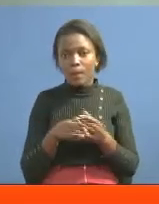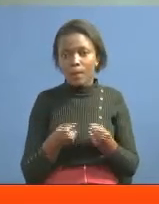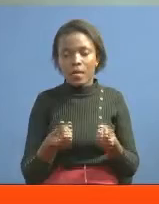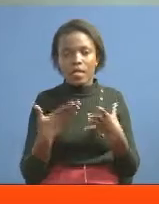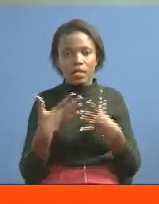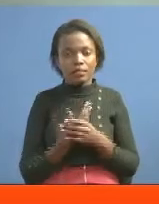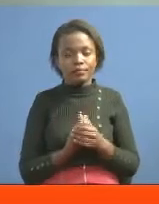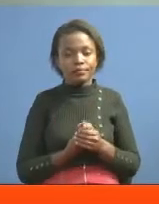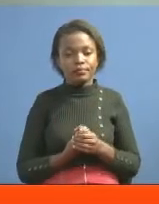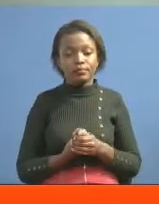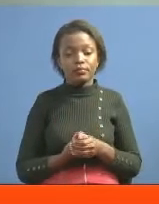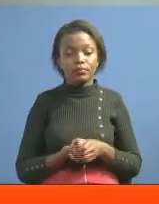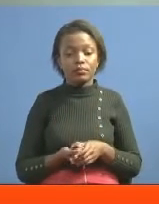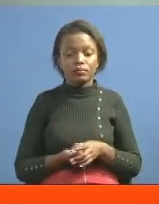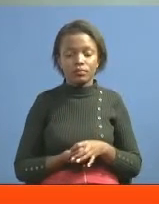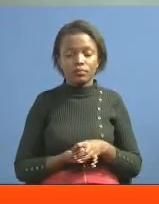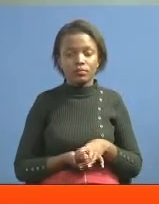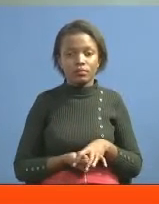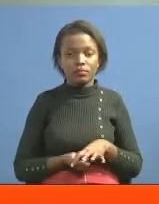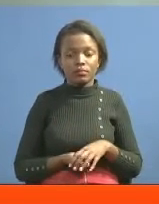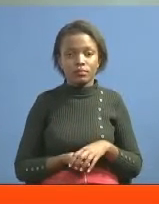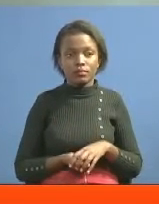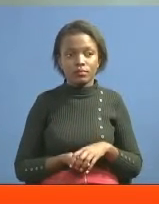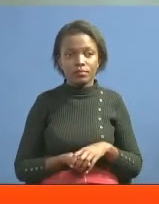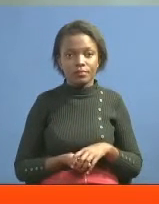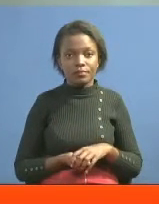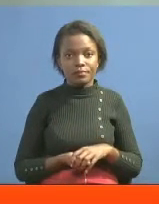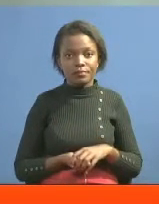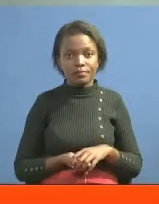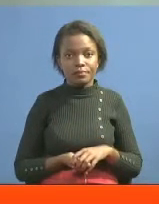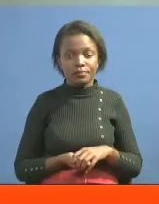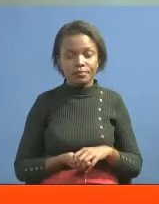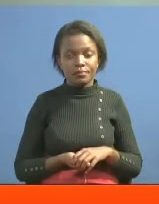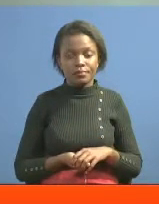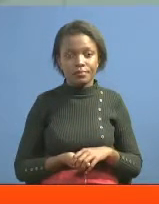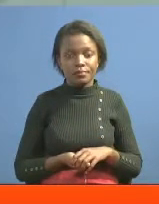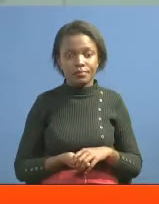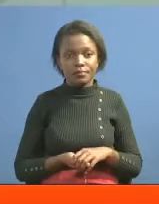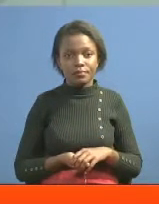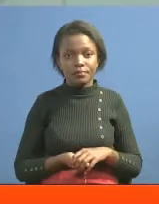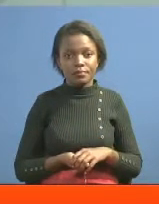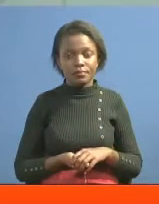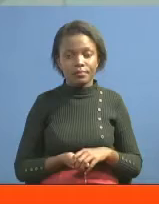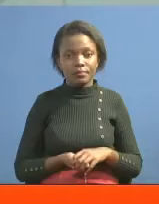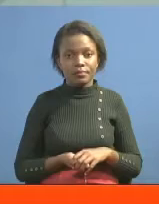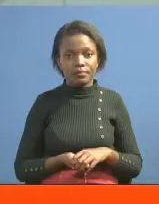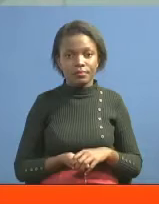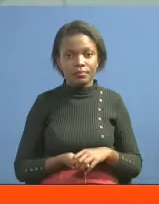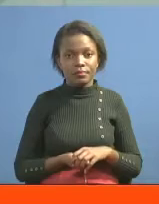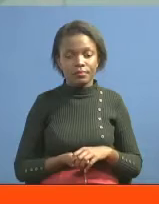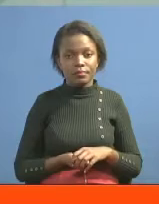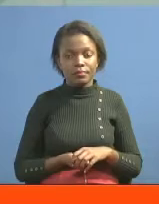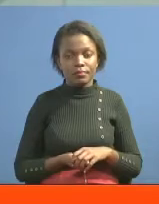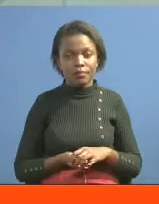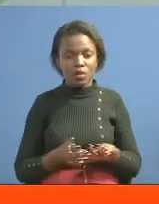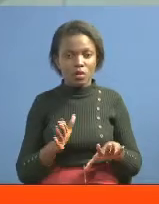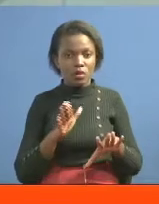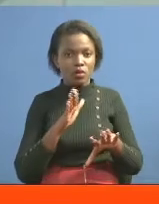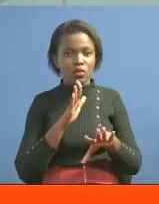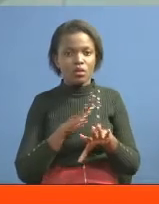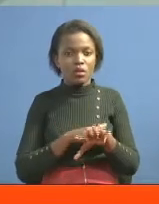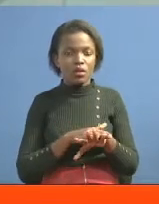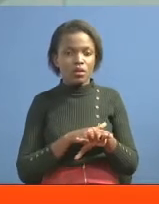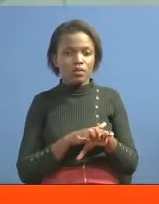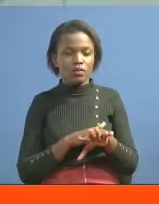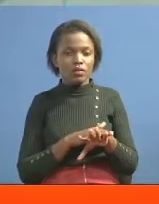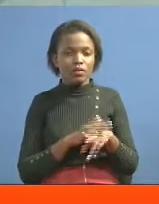money here or there from time to time? Yeah, absolutely. What can be done to make sure that happens? Definitely, Martin. So it would be good to